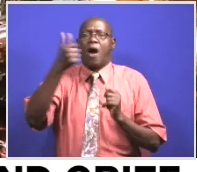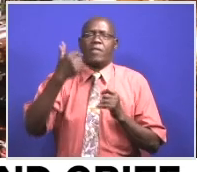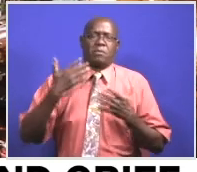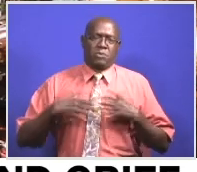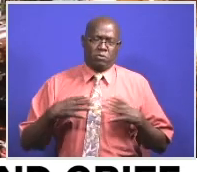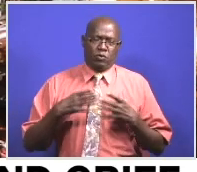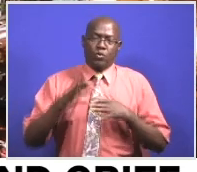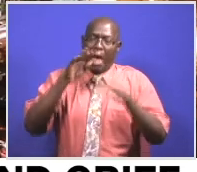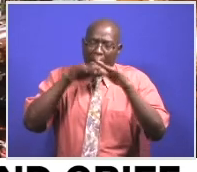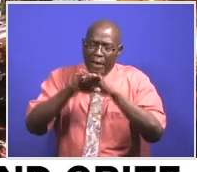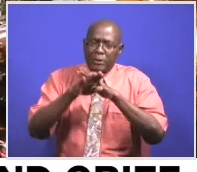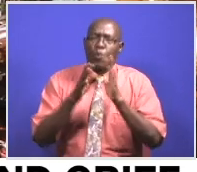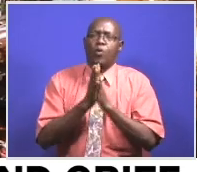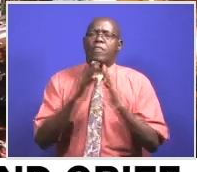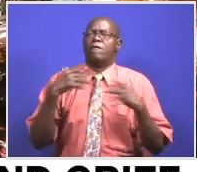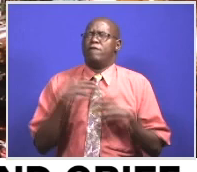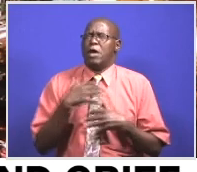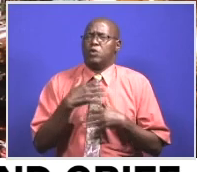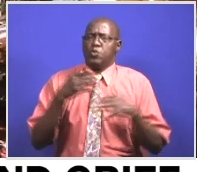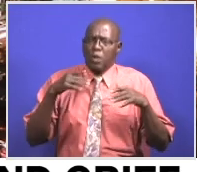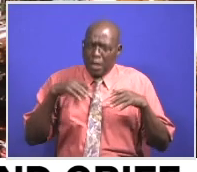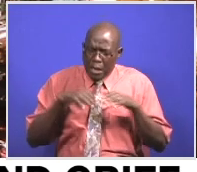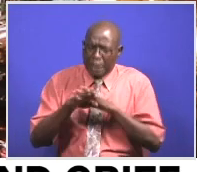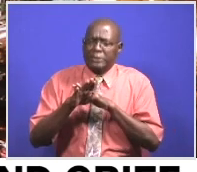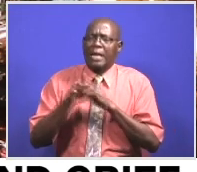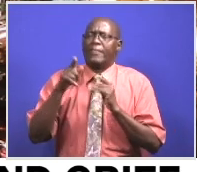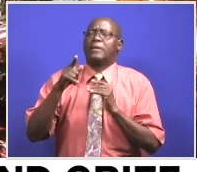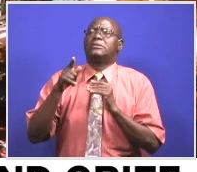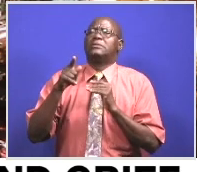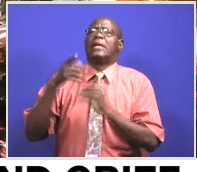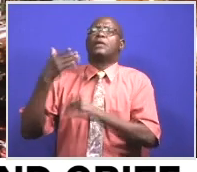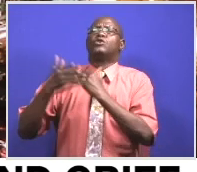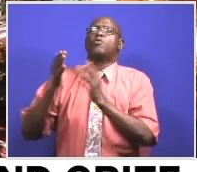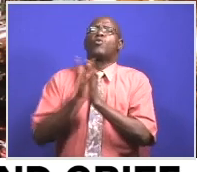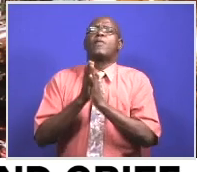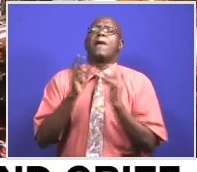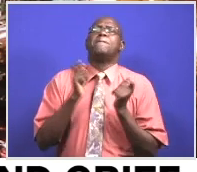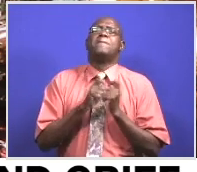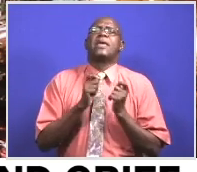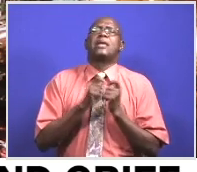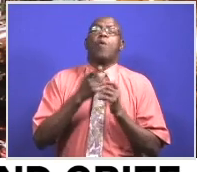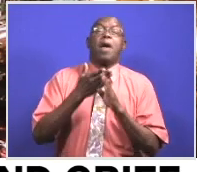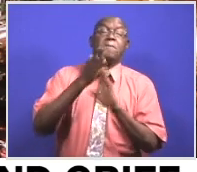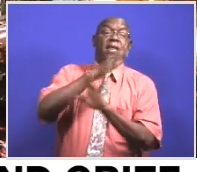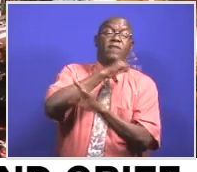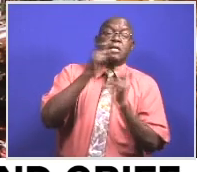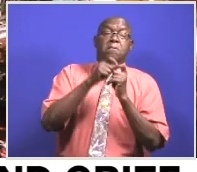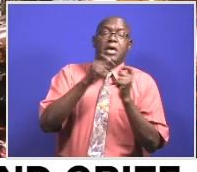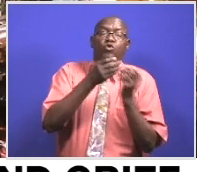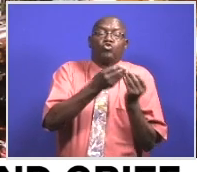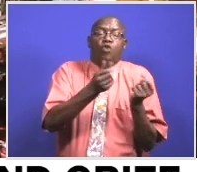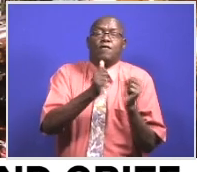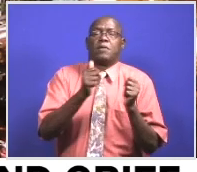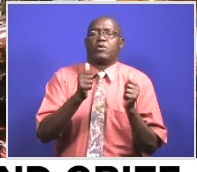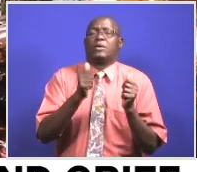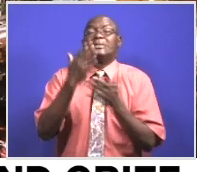fear. You enter with pain because you have not processed the previous pain. So someone may love